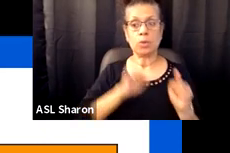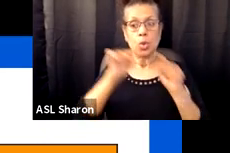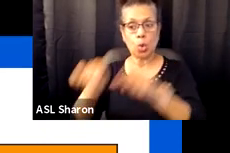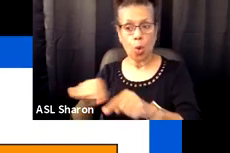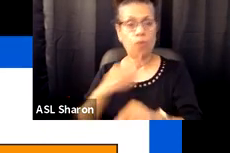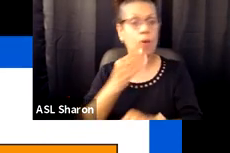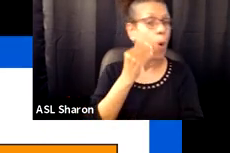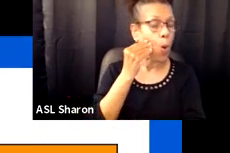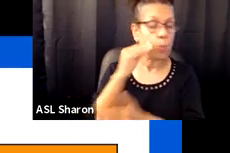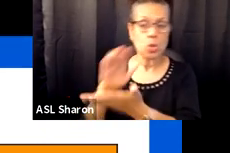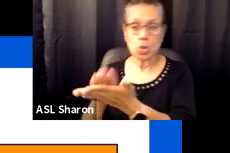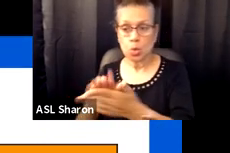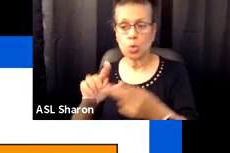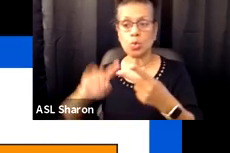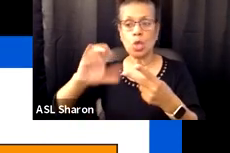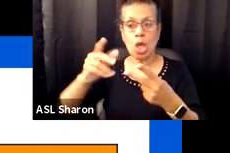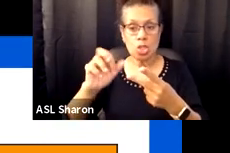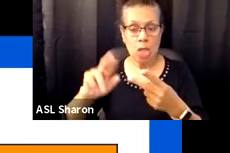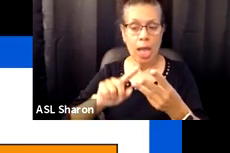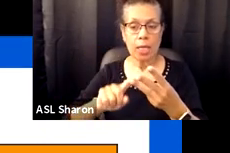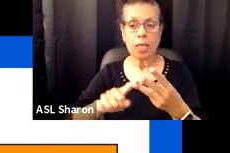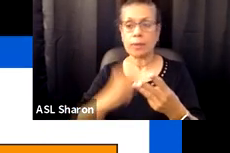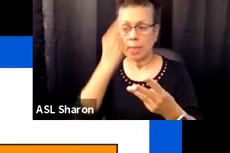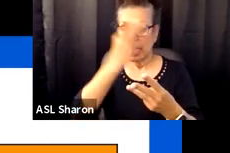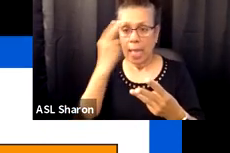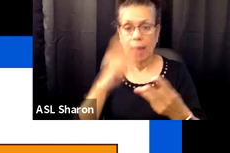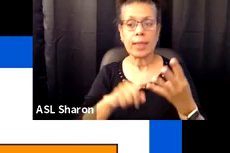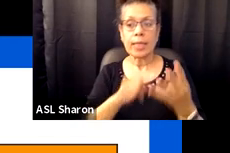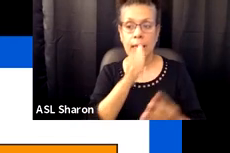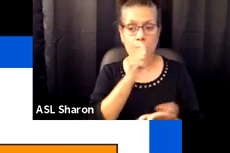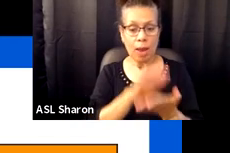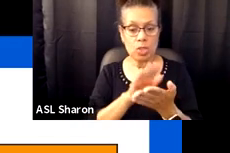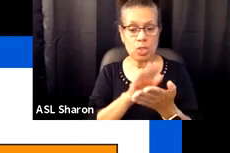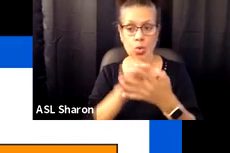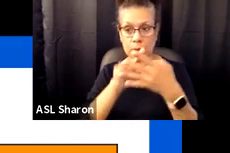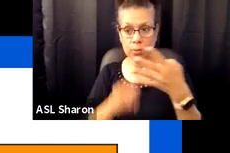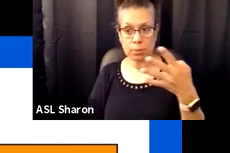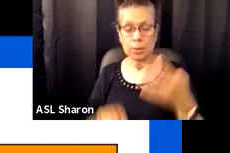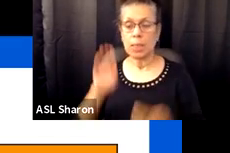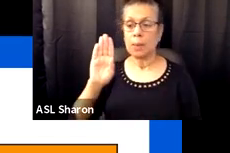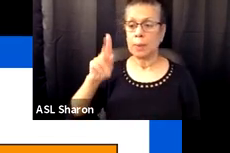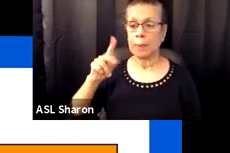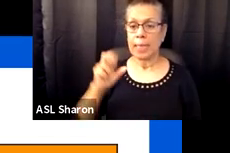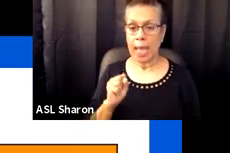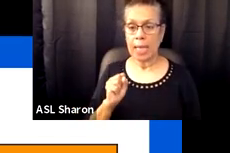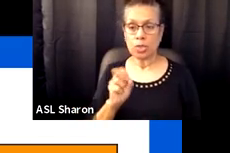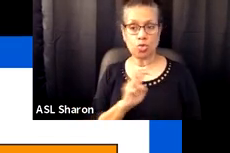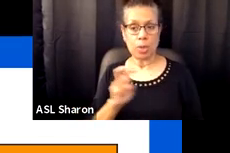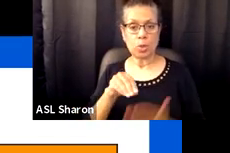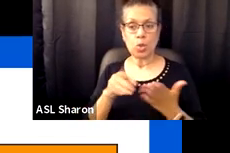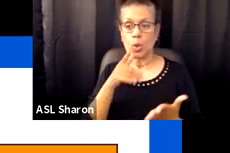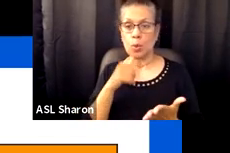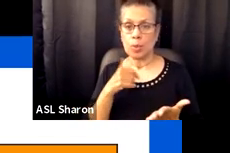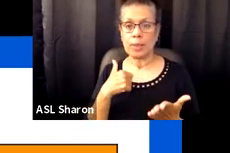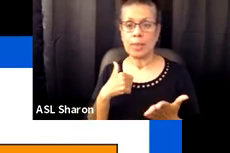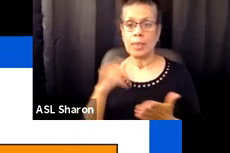as charter parochial and private schools bps also transports students in the care of the department